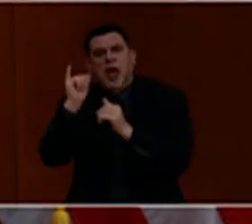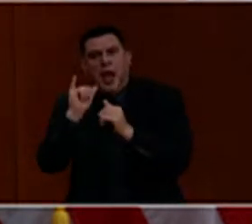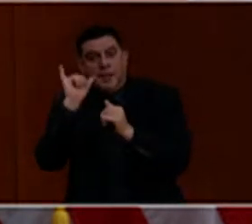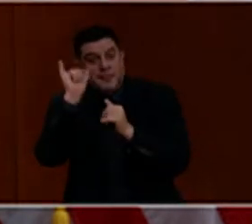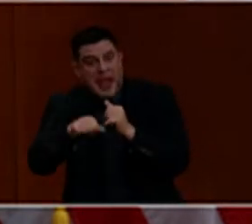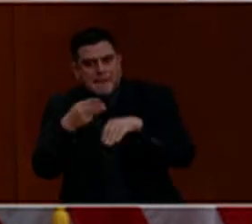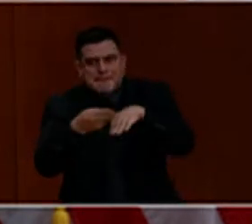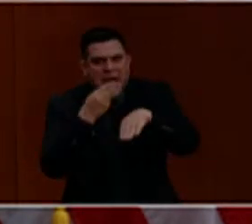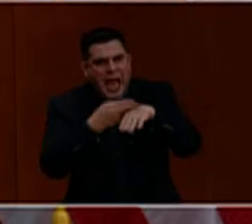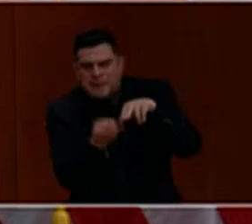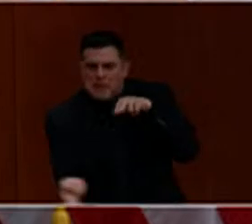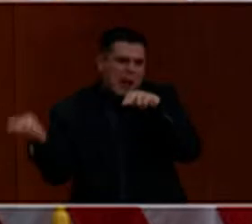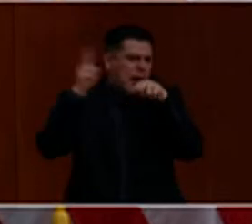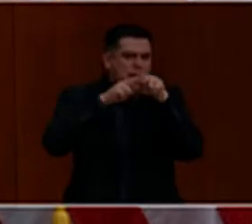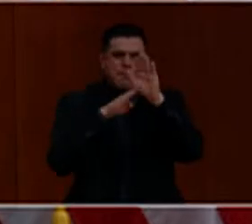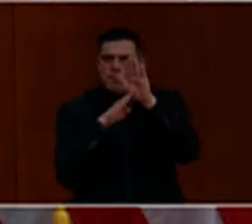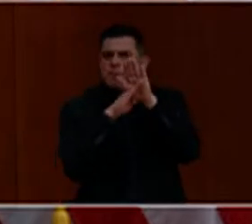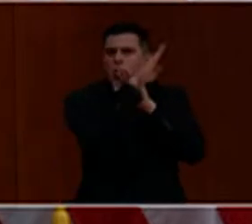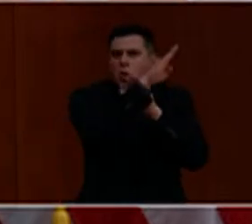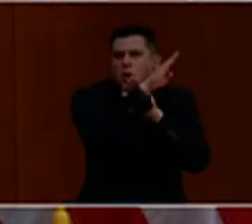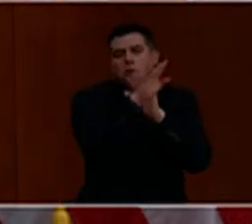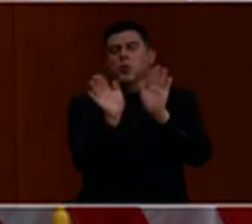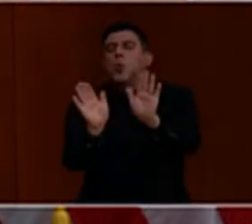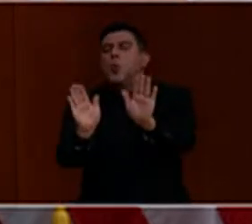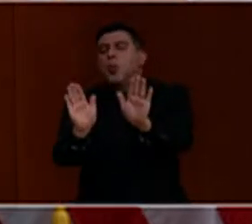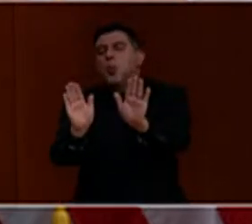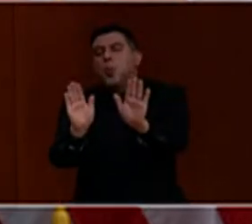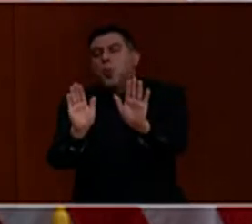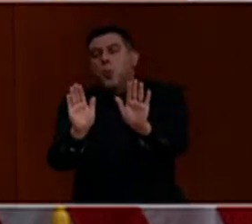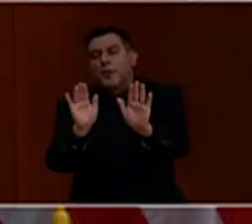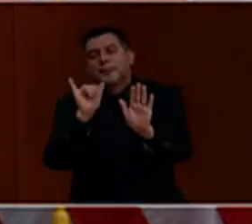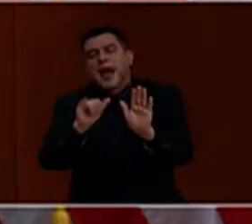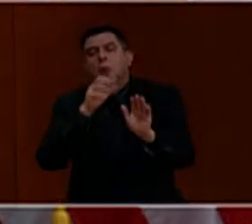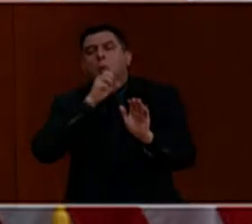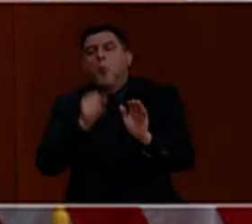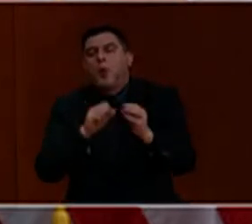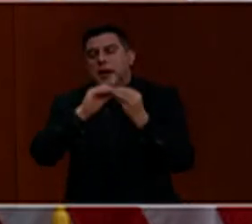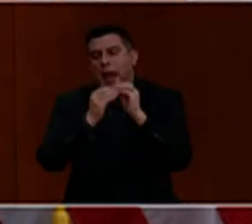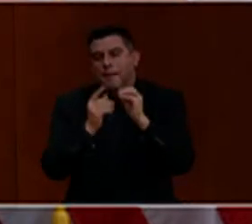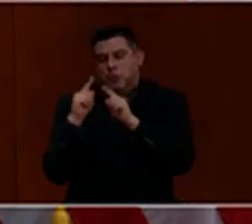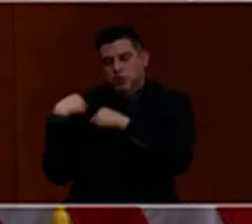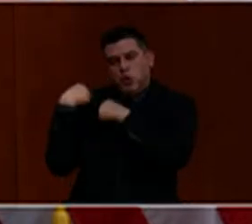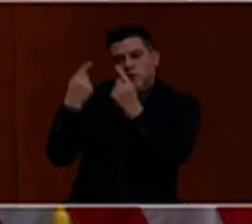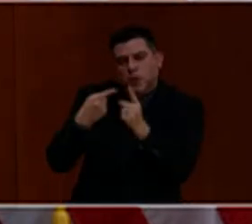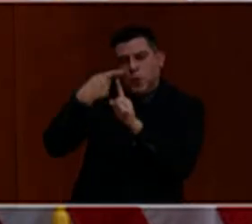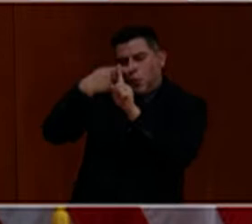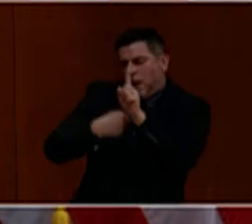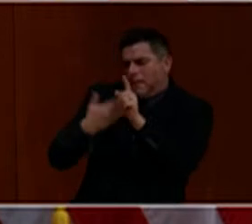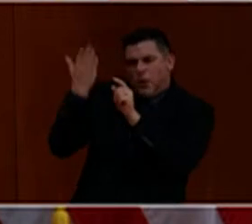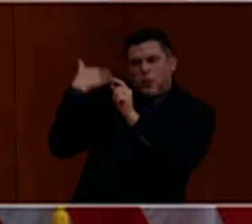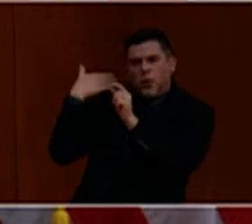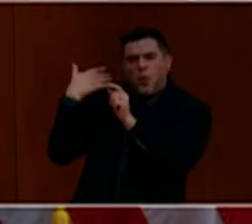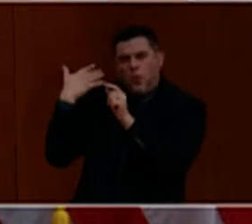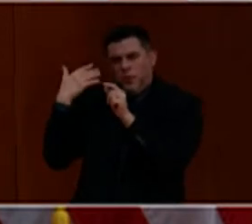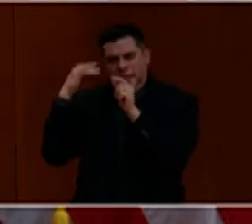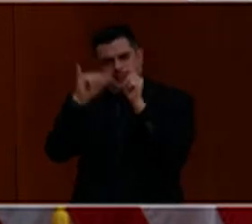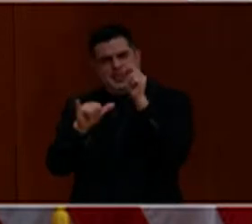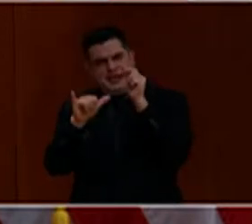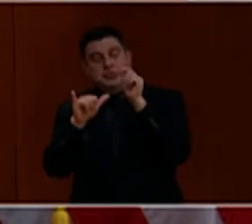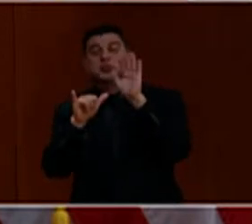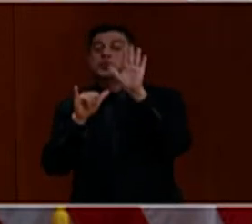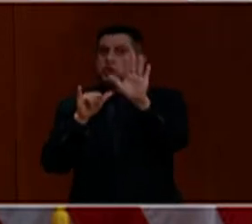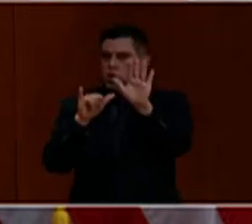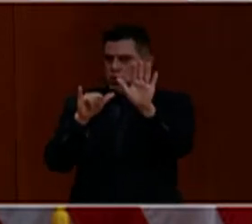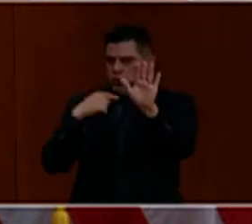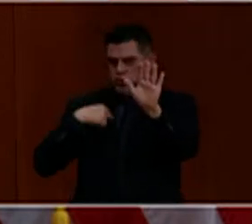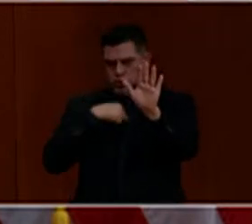The trend is still positive. And today's report, shows the trend in terms of the positivity is